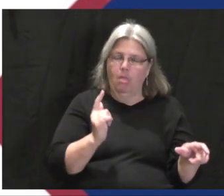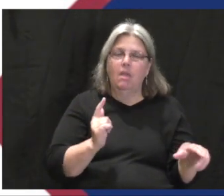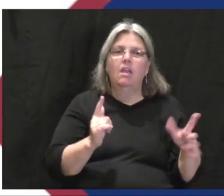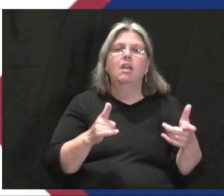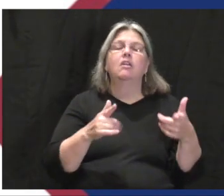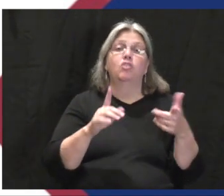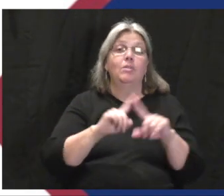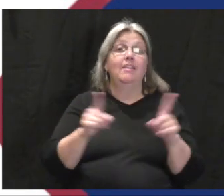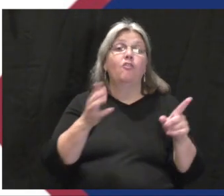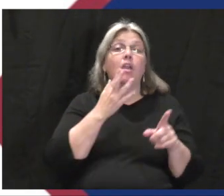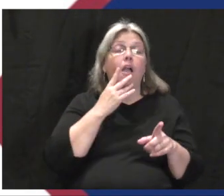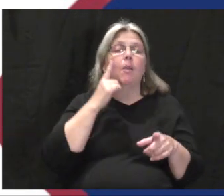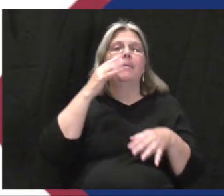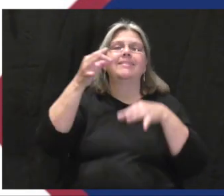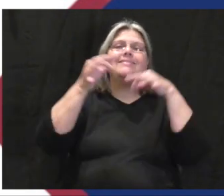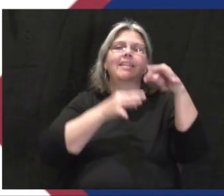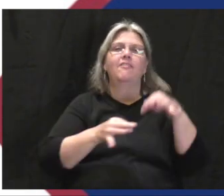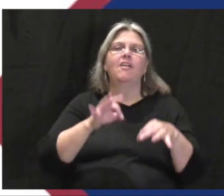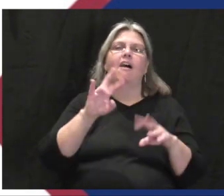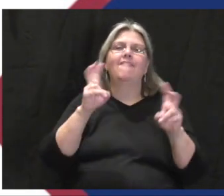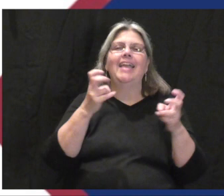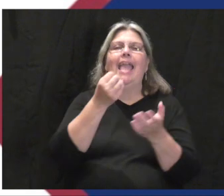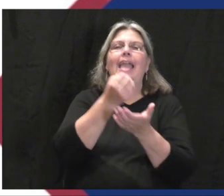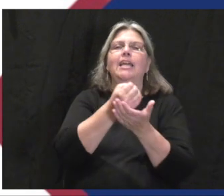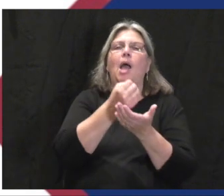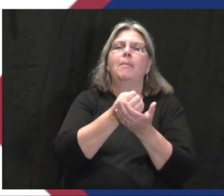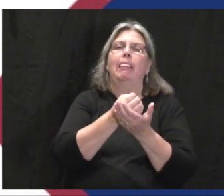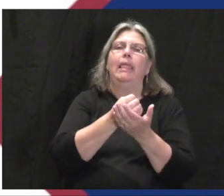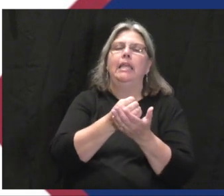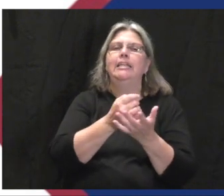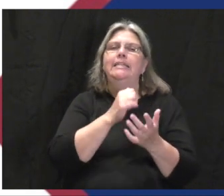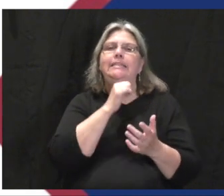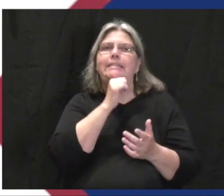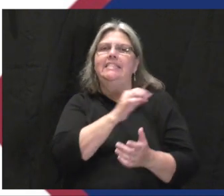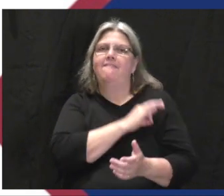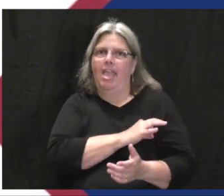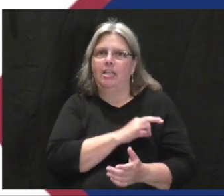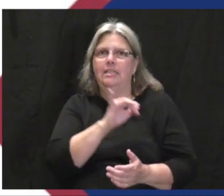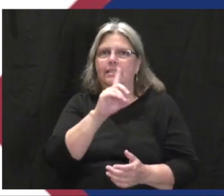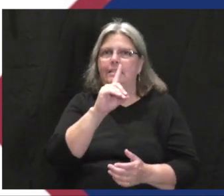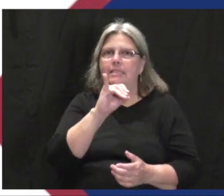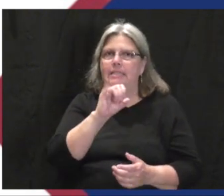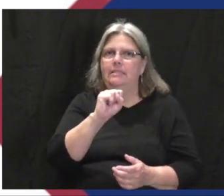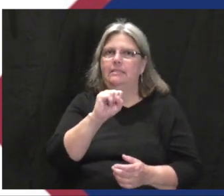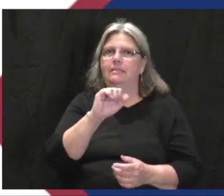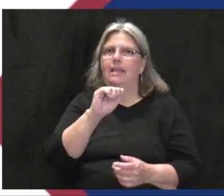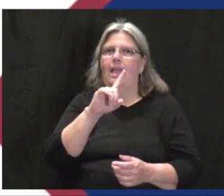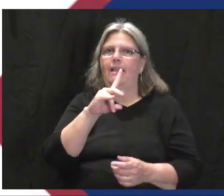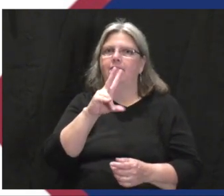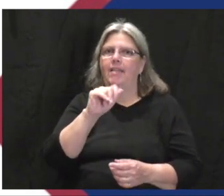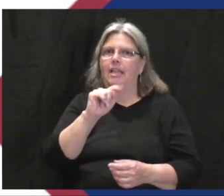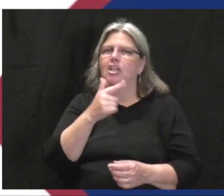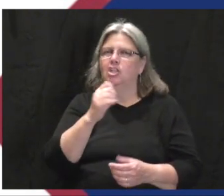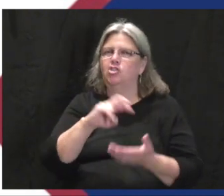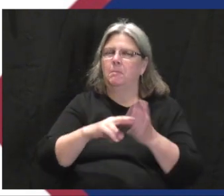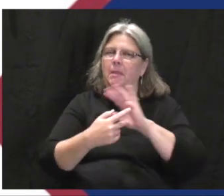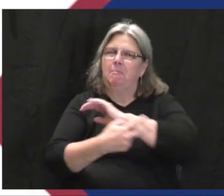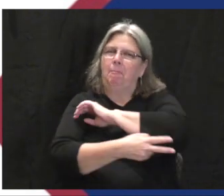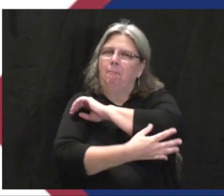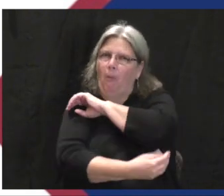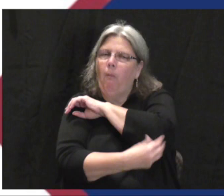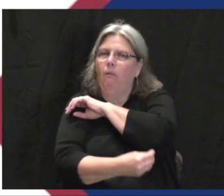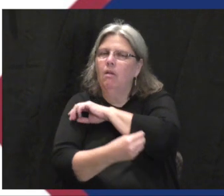economically disadvantaged changed this year, right? So Tennessee Department of Education defines who is considered